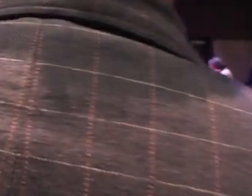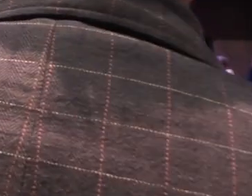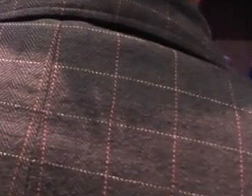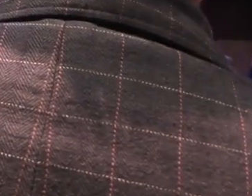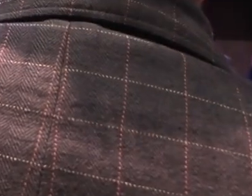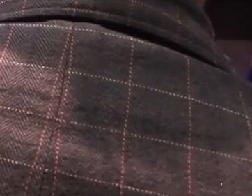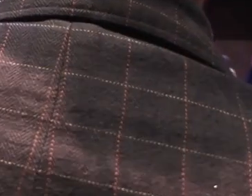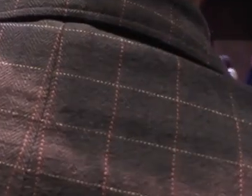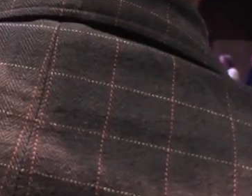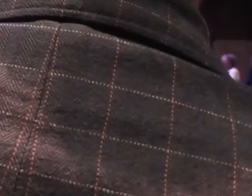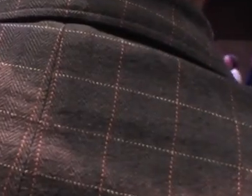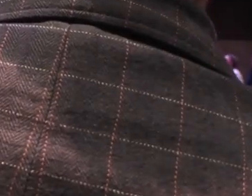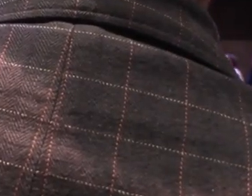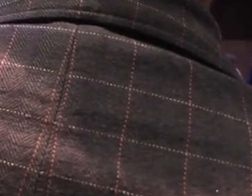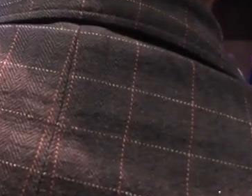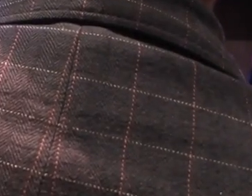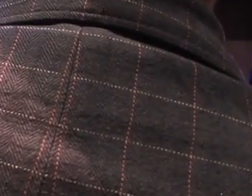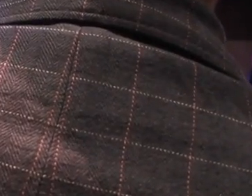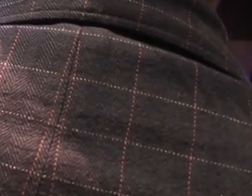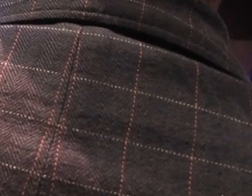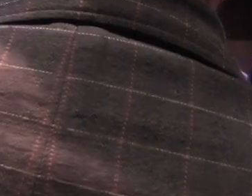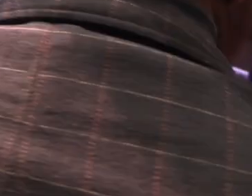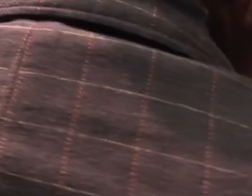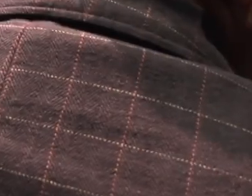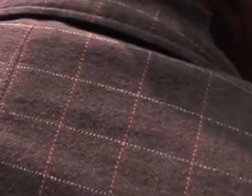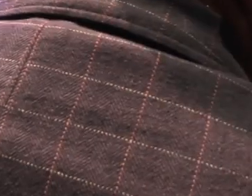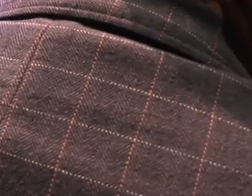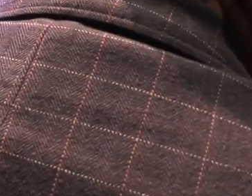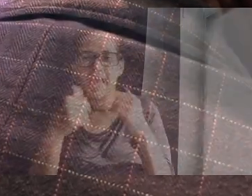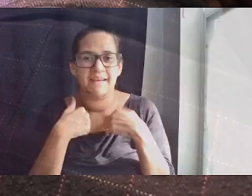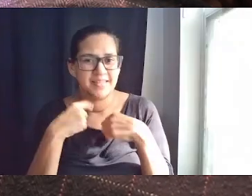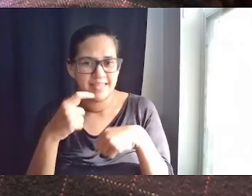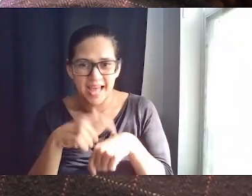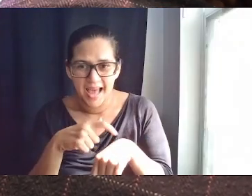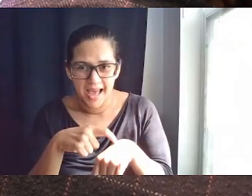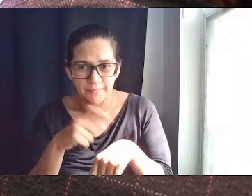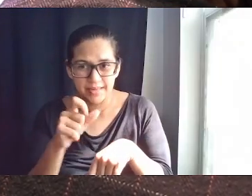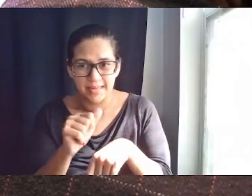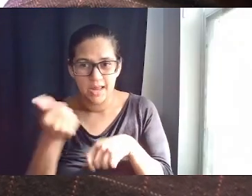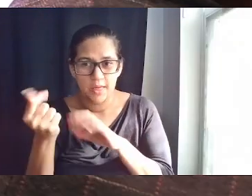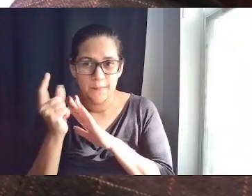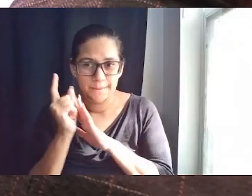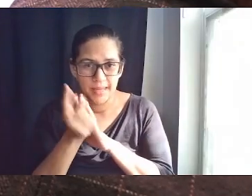That was only 1 minute. You didn't have time. Do you need another minute?